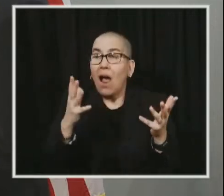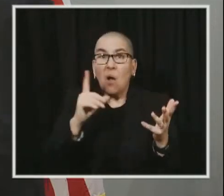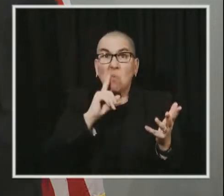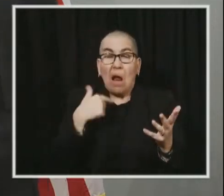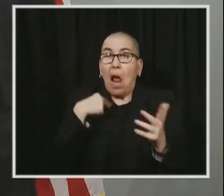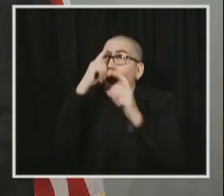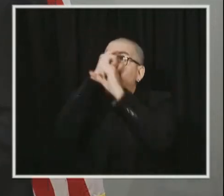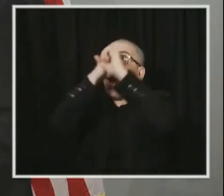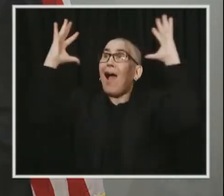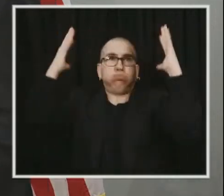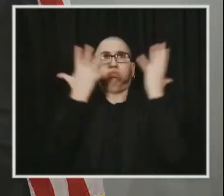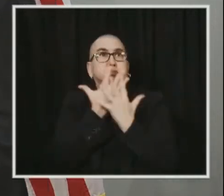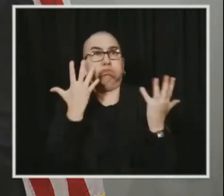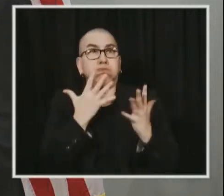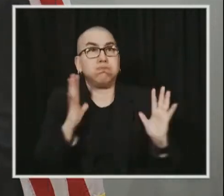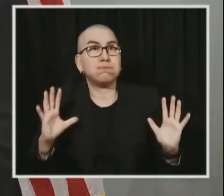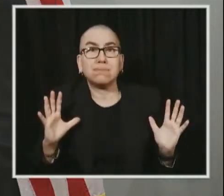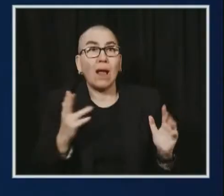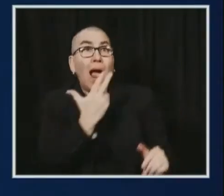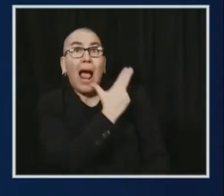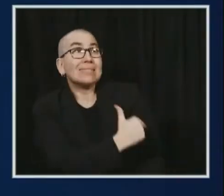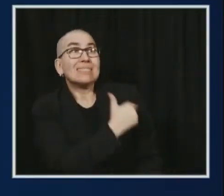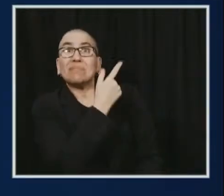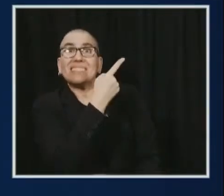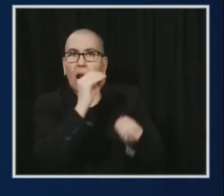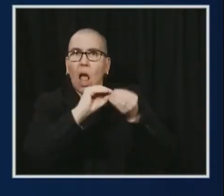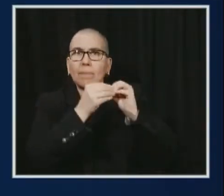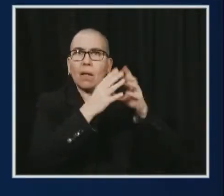death are at their lowest level than they've been in several months, in some cases